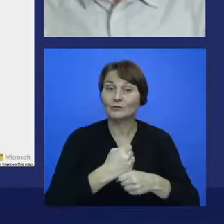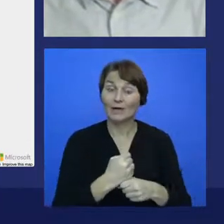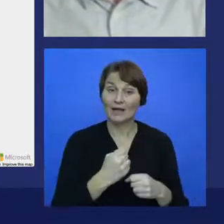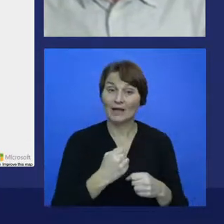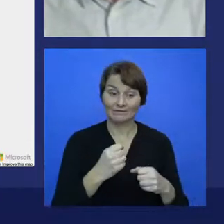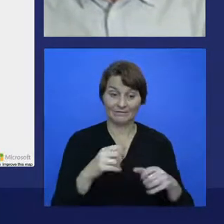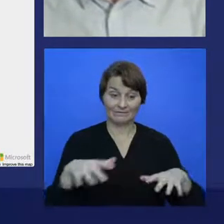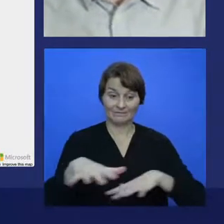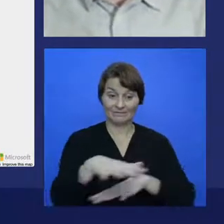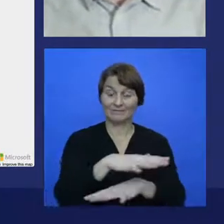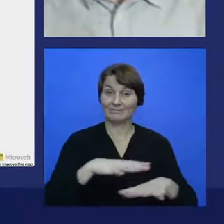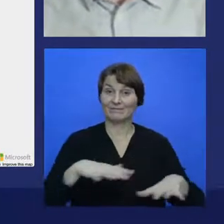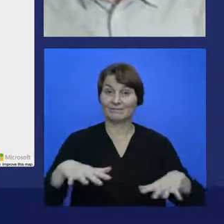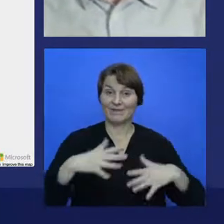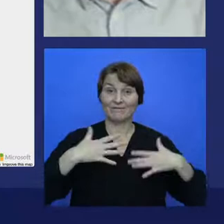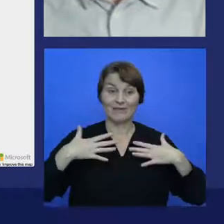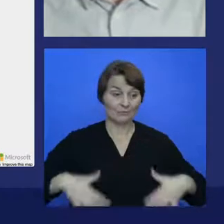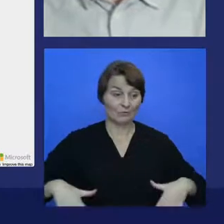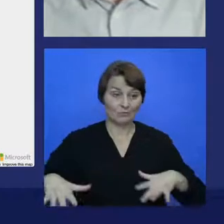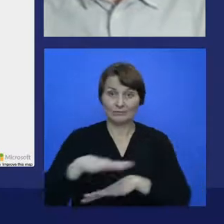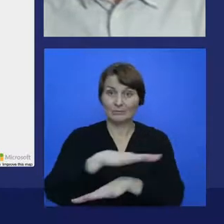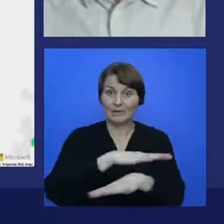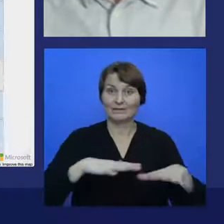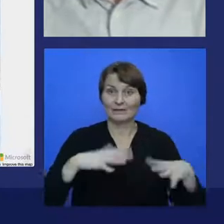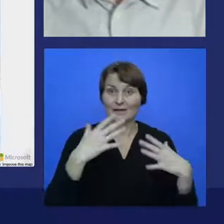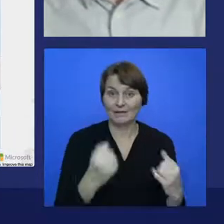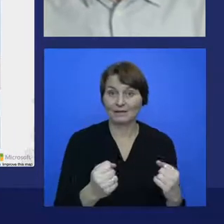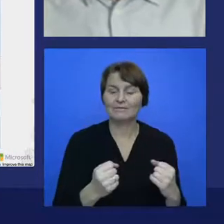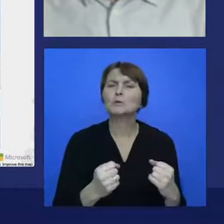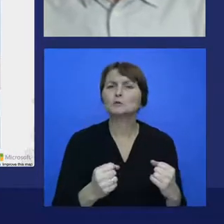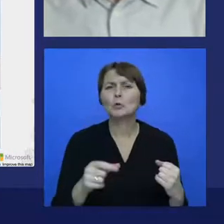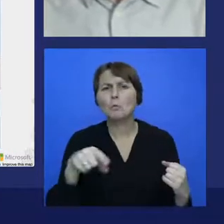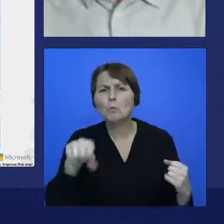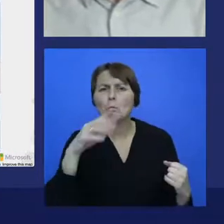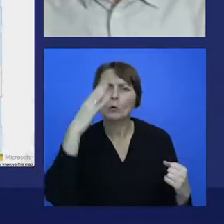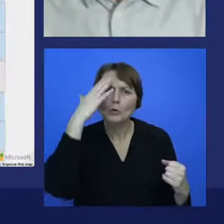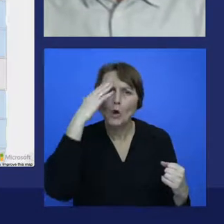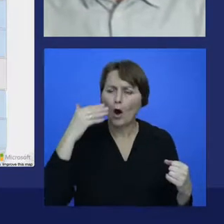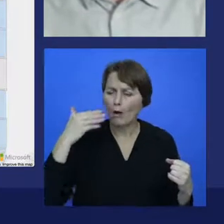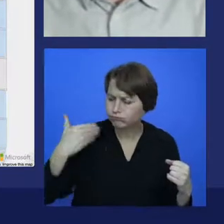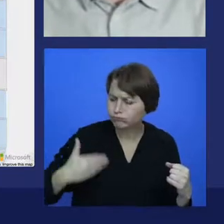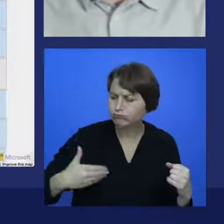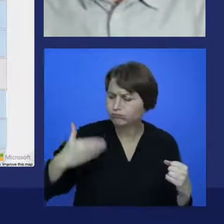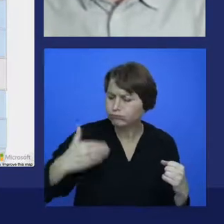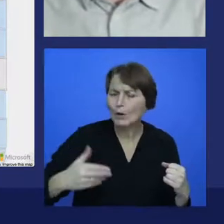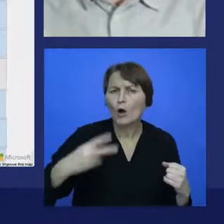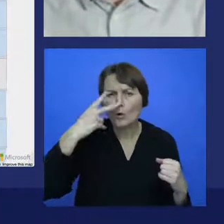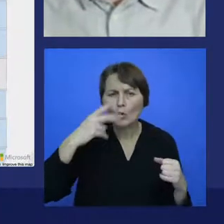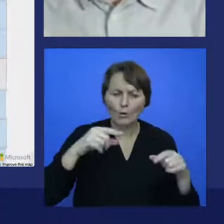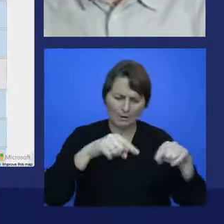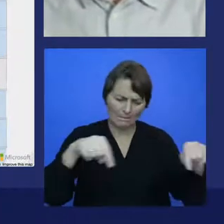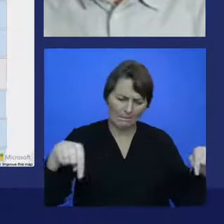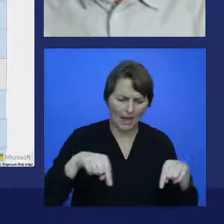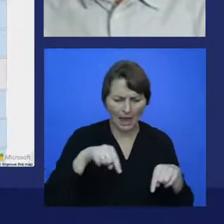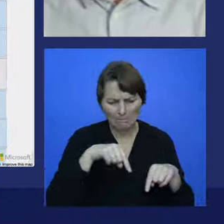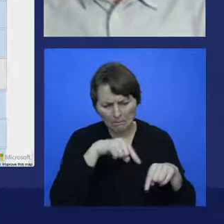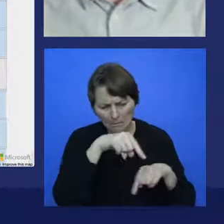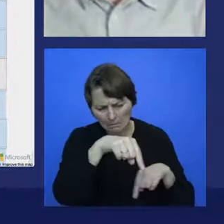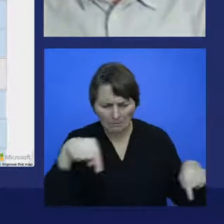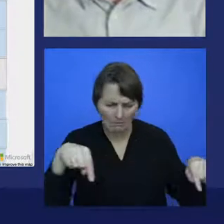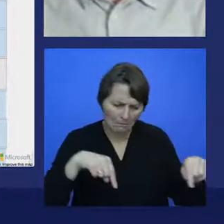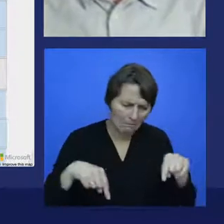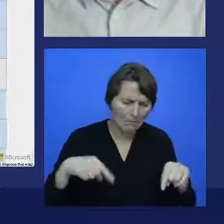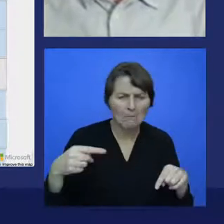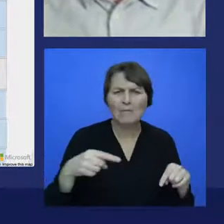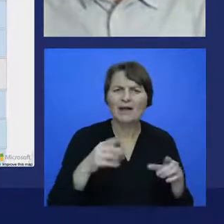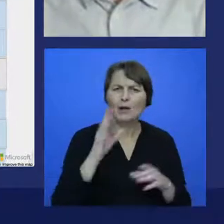know, most of us who are familiar with looking at maps regularly will look at this and say, oh, okay, I kind of understand what's a wall, what's a